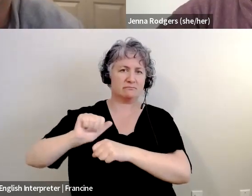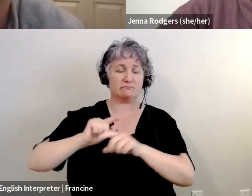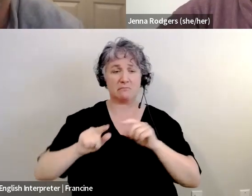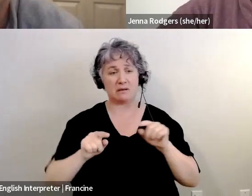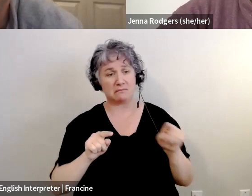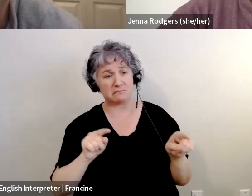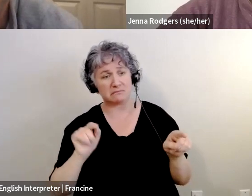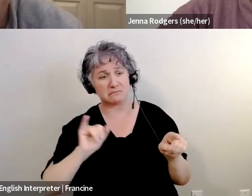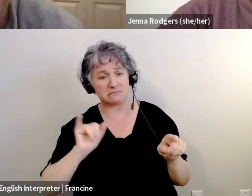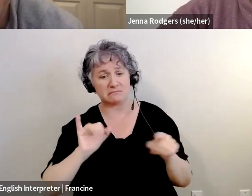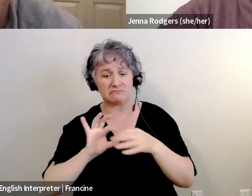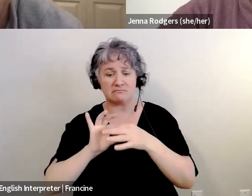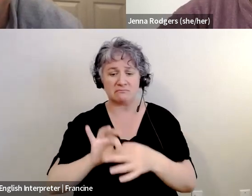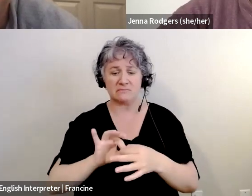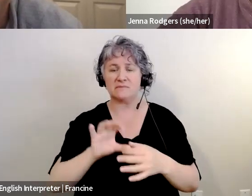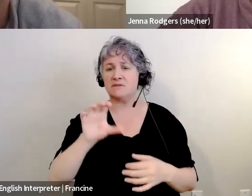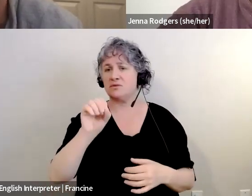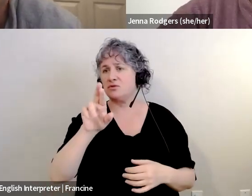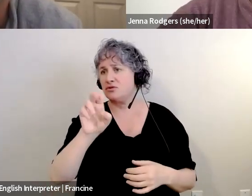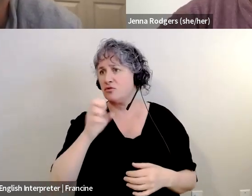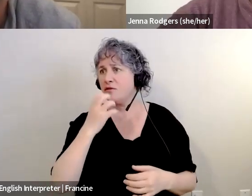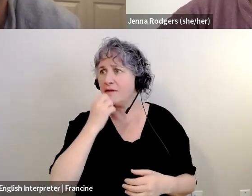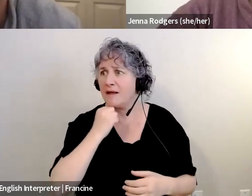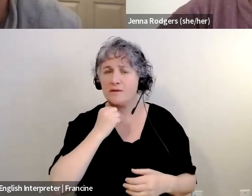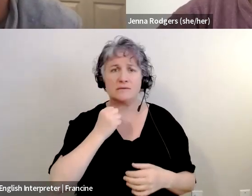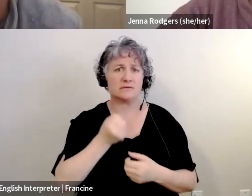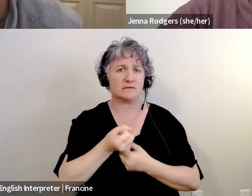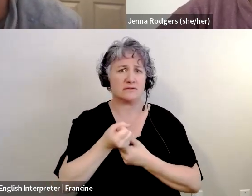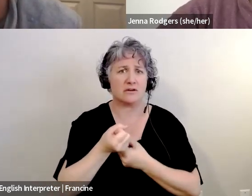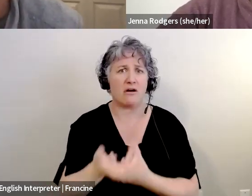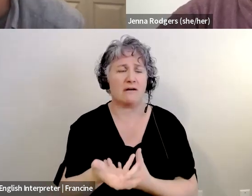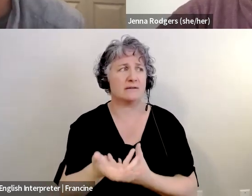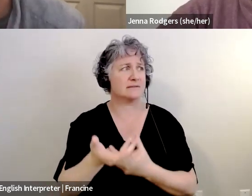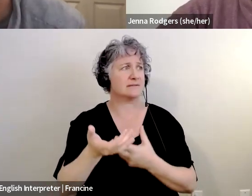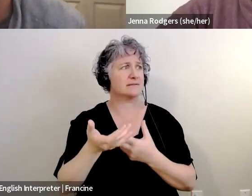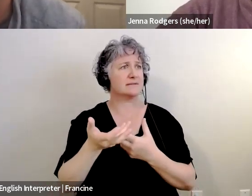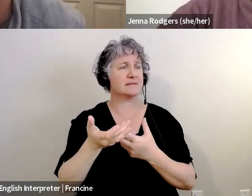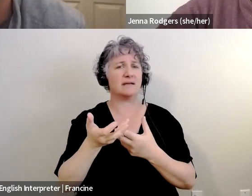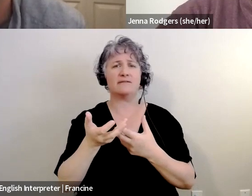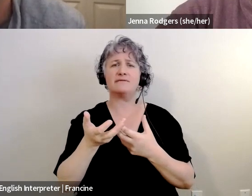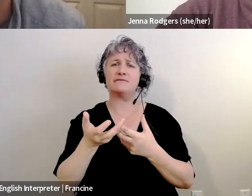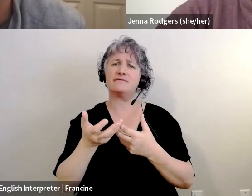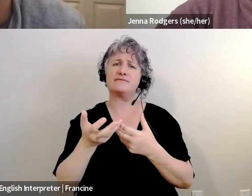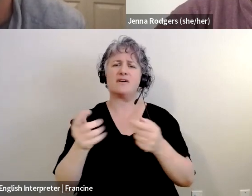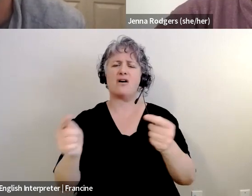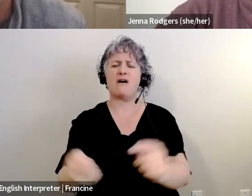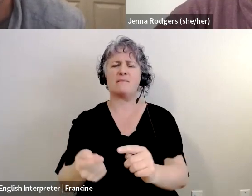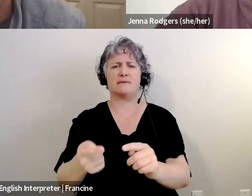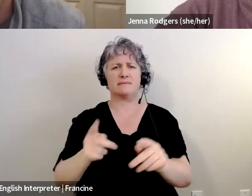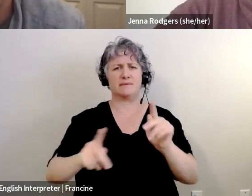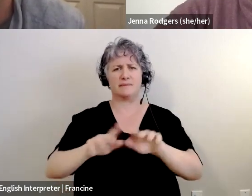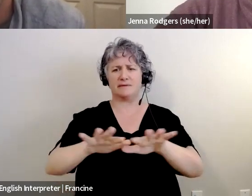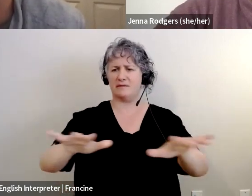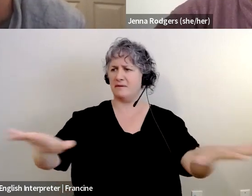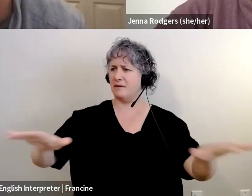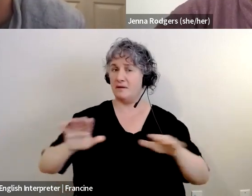foundational core values and causes of treatment towards other folks. That, again,